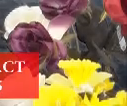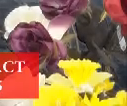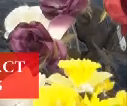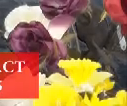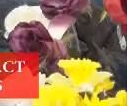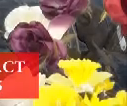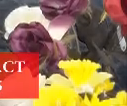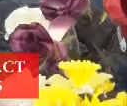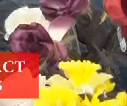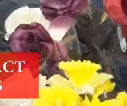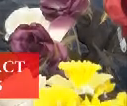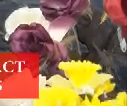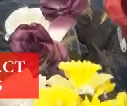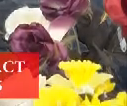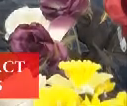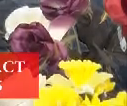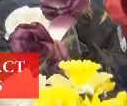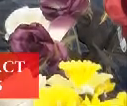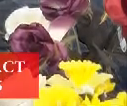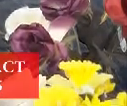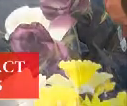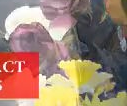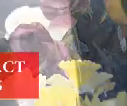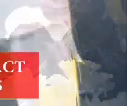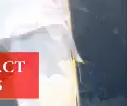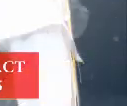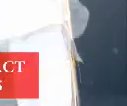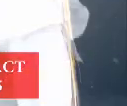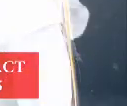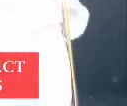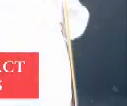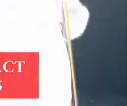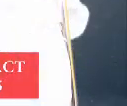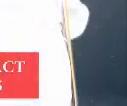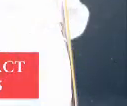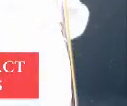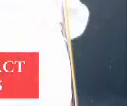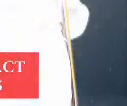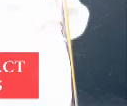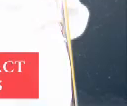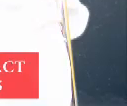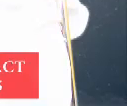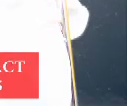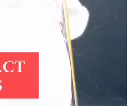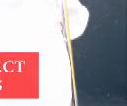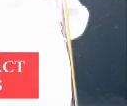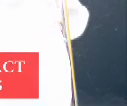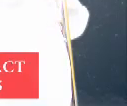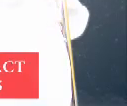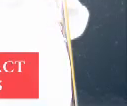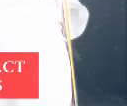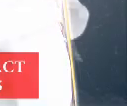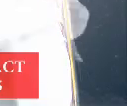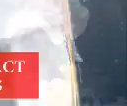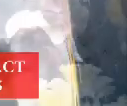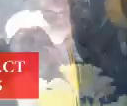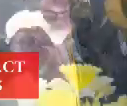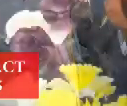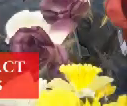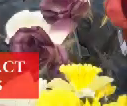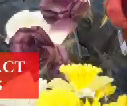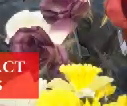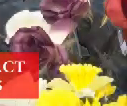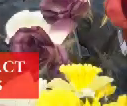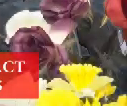ak xaritam Baye Dame Diouf ñooy def diggante. Gambian Talents TV. ñoo leen di indil programme bu mag boobule. dinañ ko